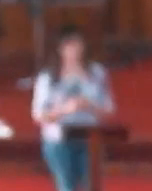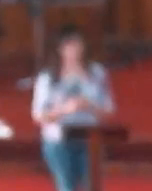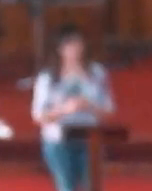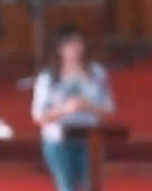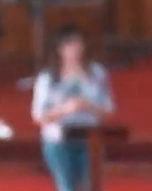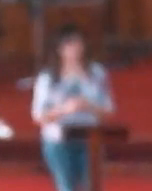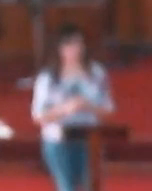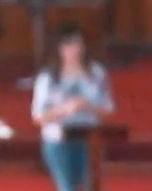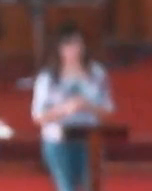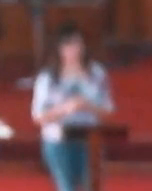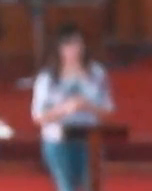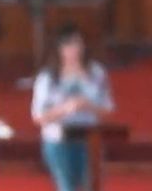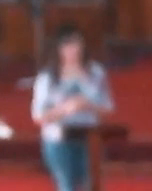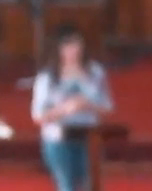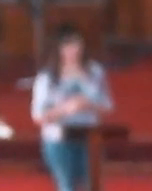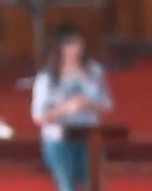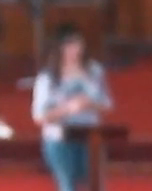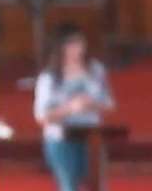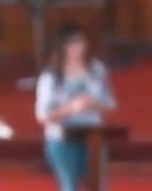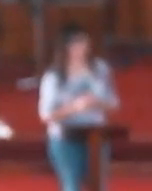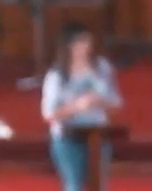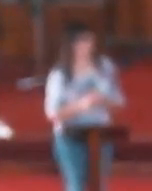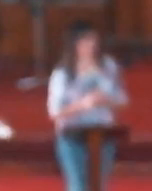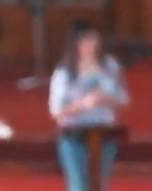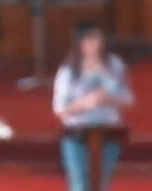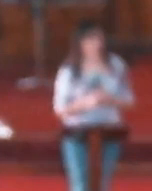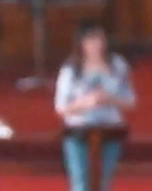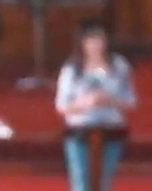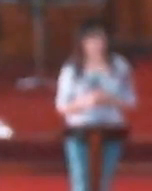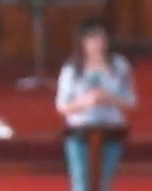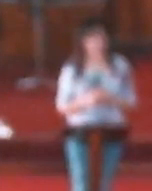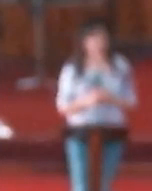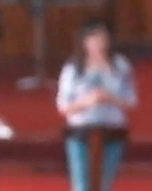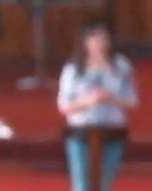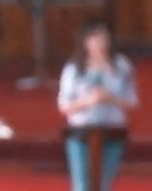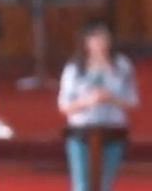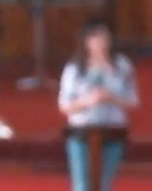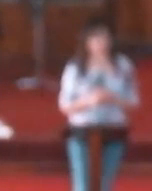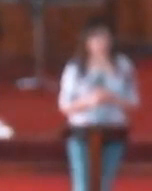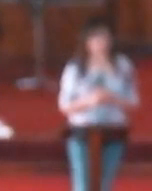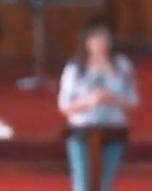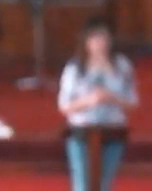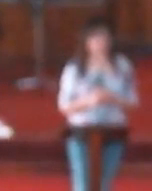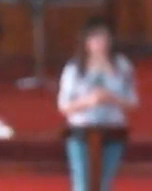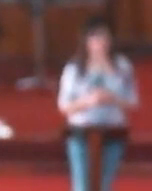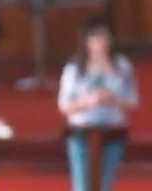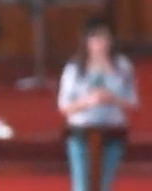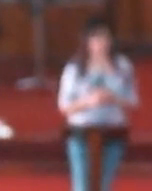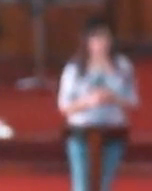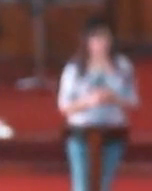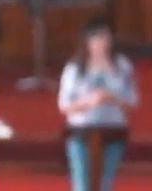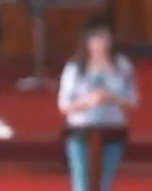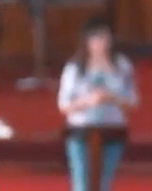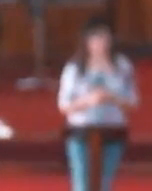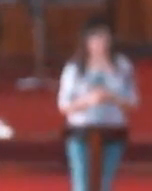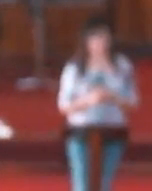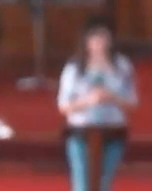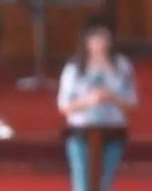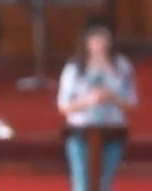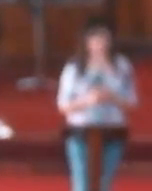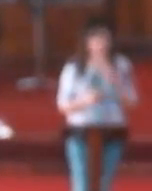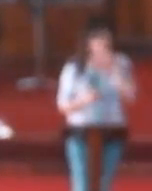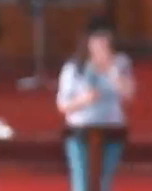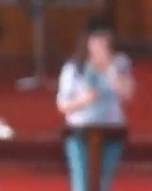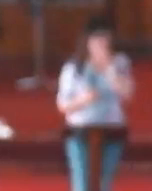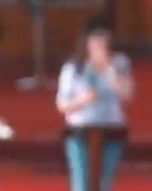said. Sí, tenemos que nosotros, ¿verdad? Los que tienen negocios aquí hay que ponerle y hay que,